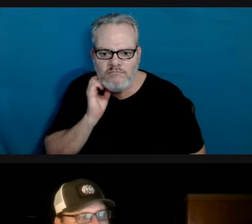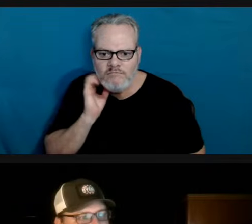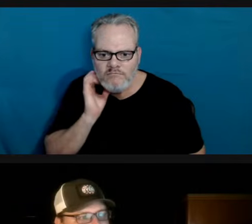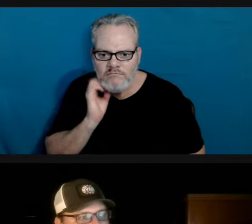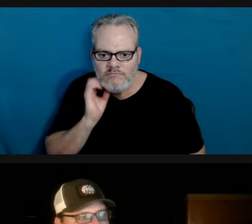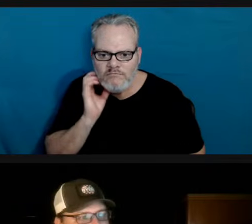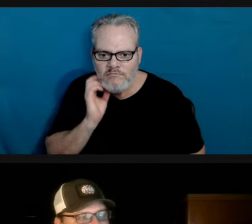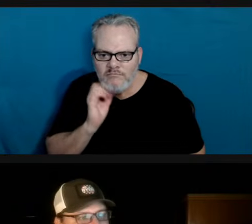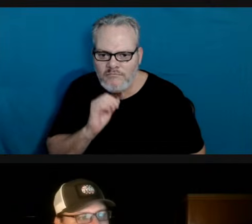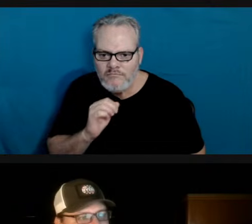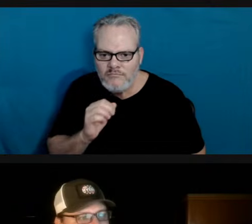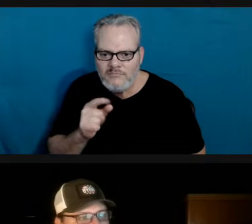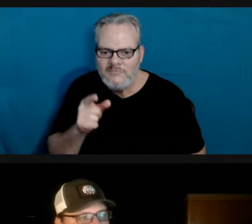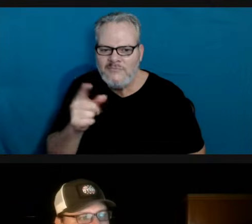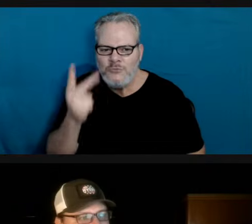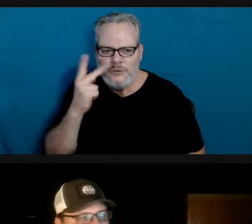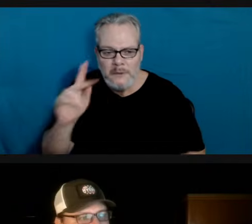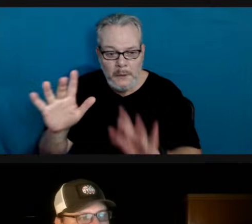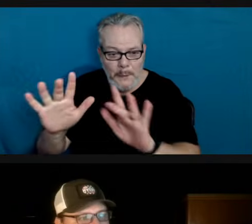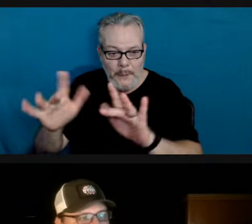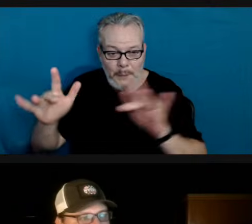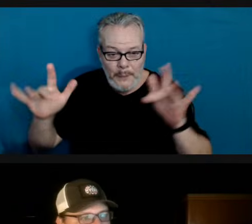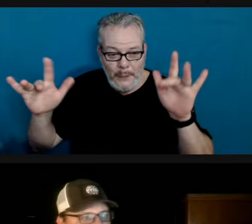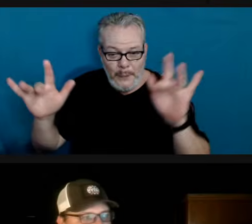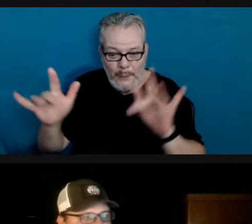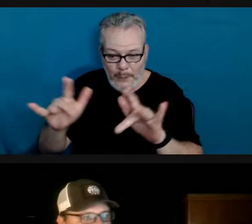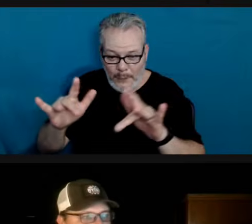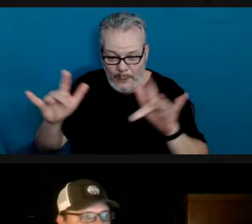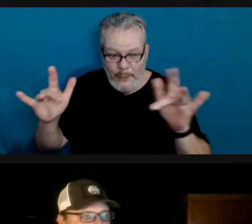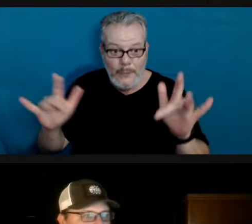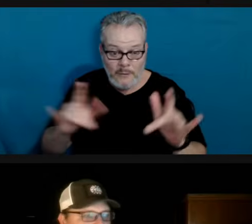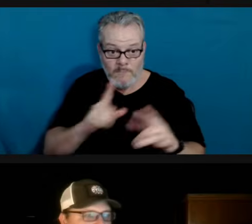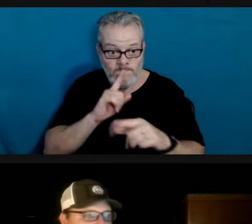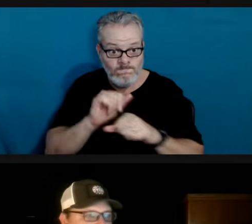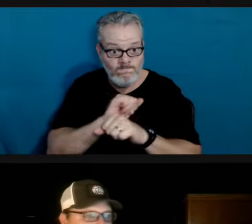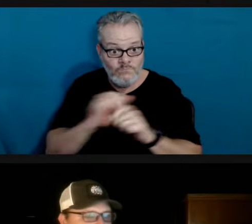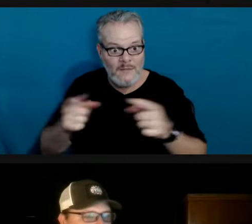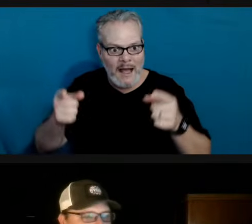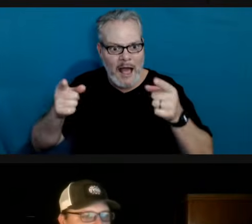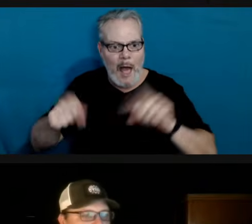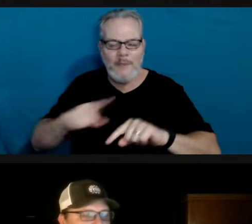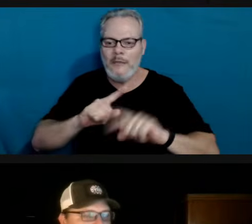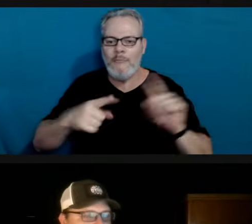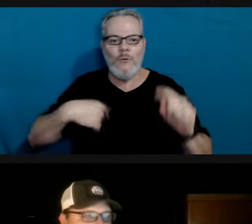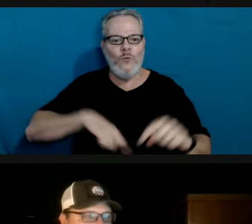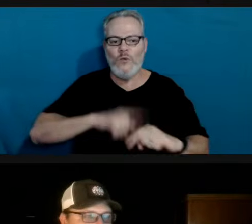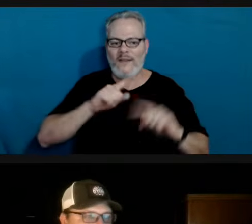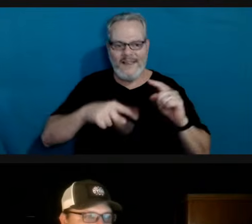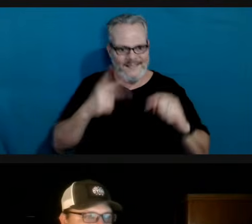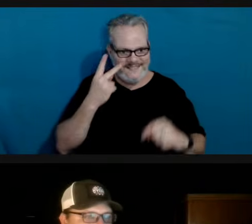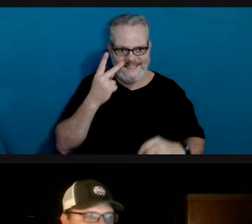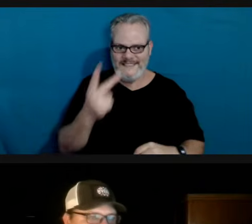flames in the background, the glowing that's going on. It's happening. We just can't see much of it. Right.